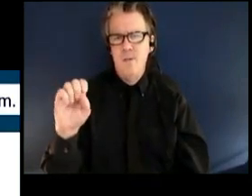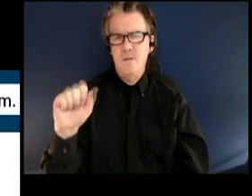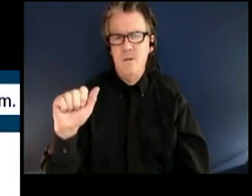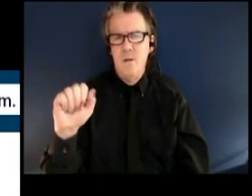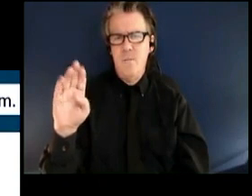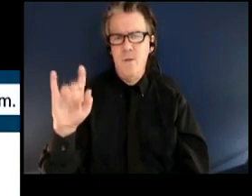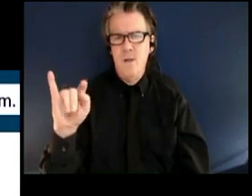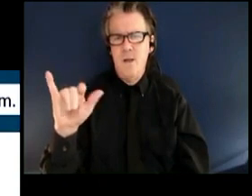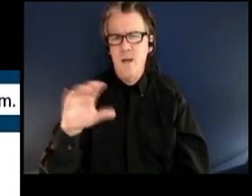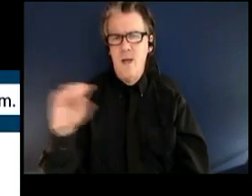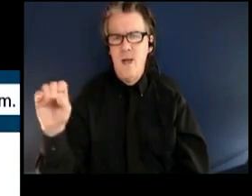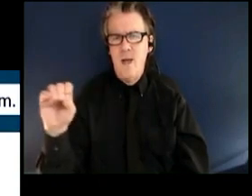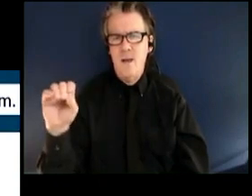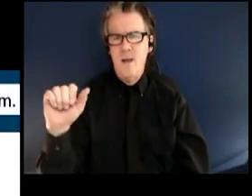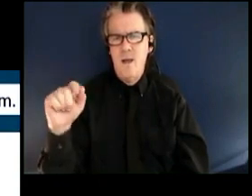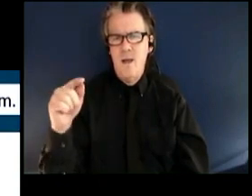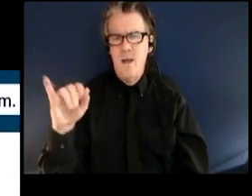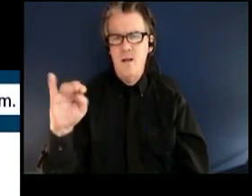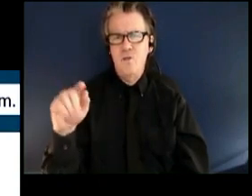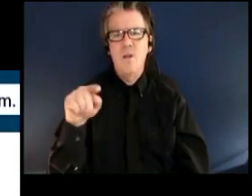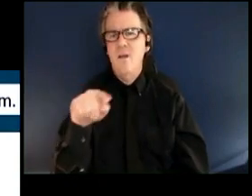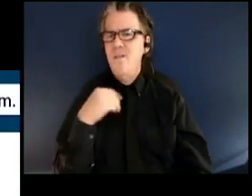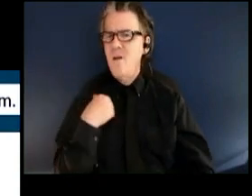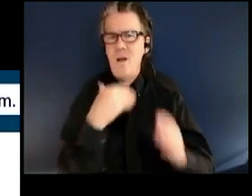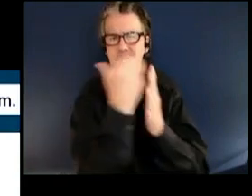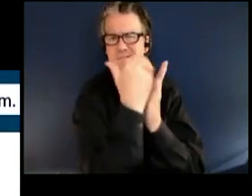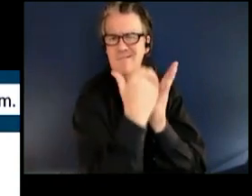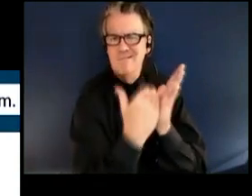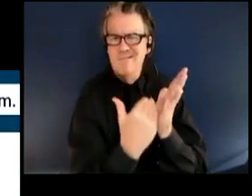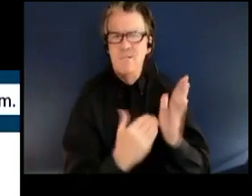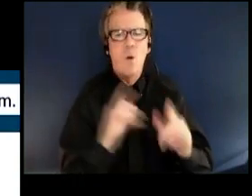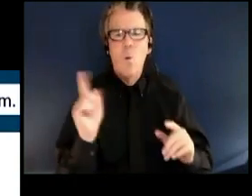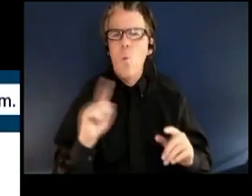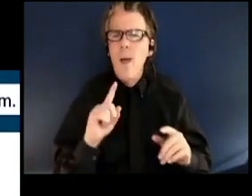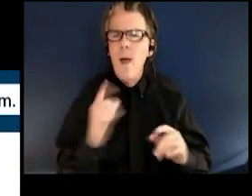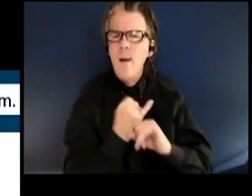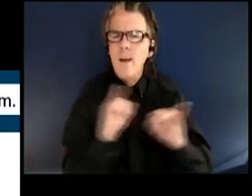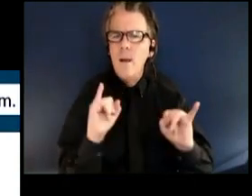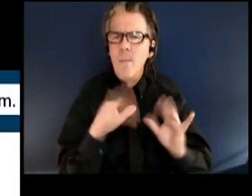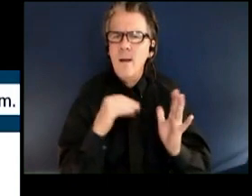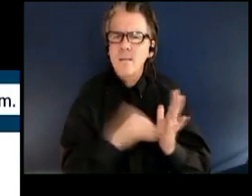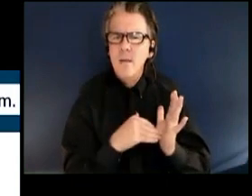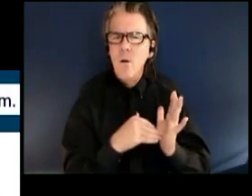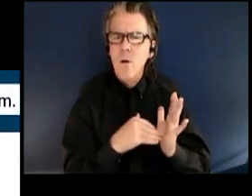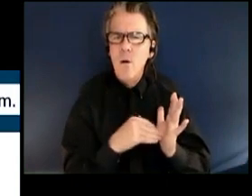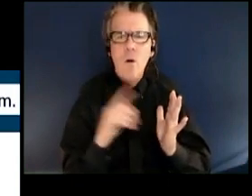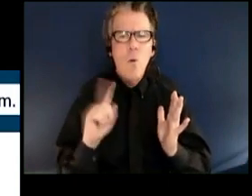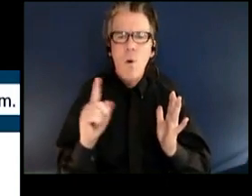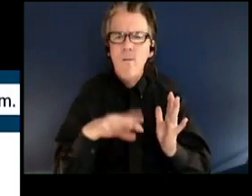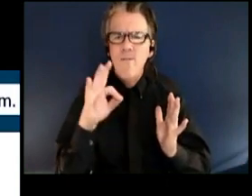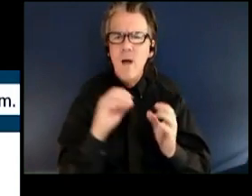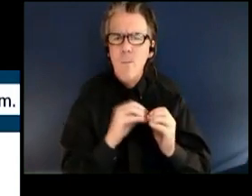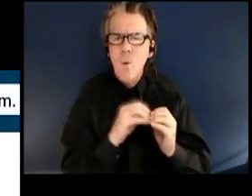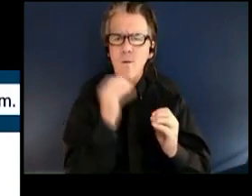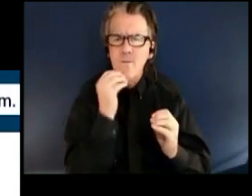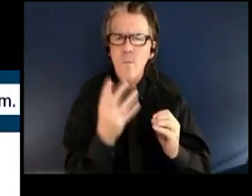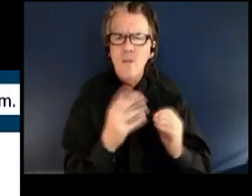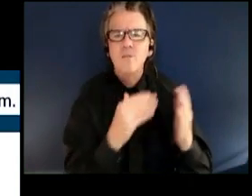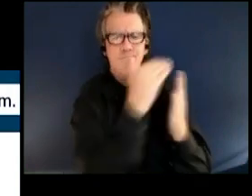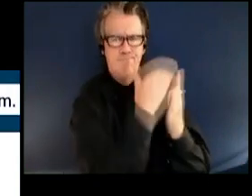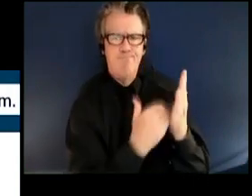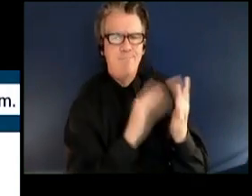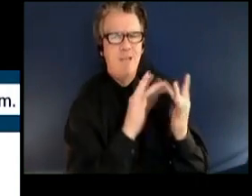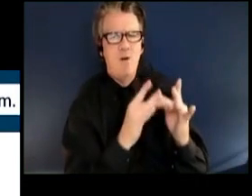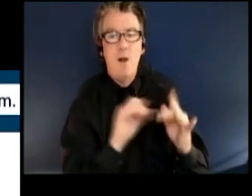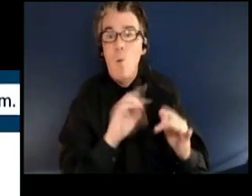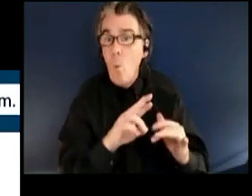disaster by dialing 211. It is a great resource. I also want to point out that we are again partnering with local